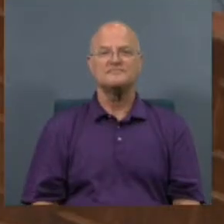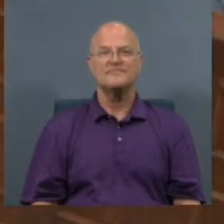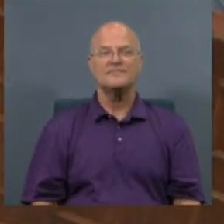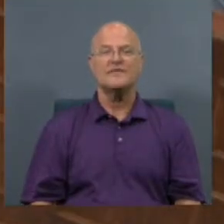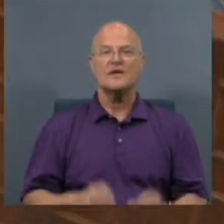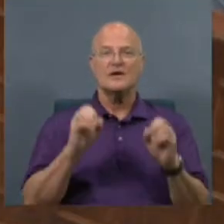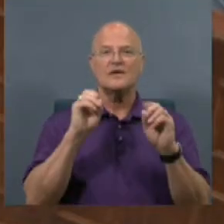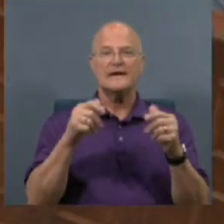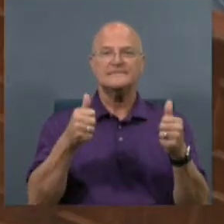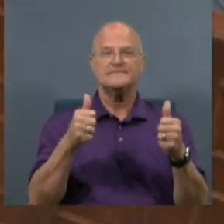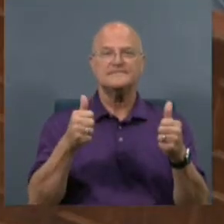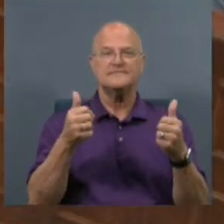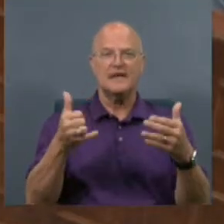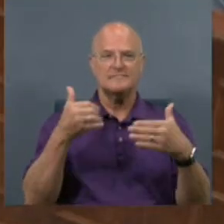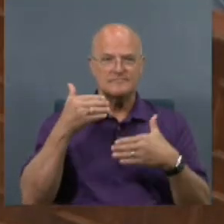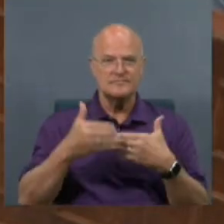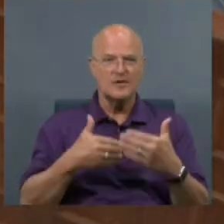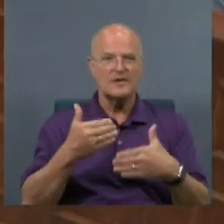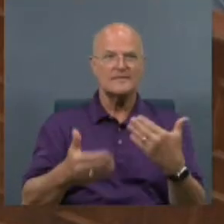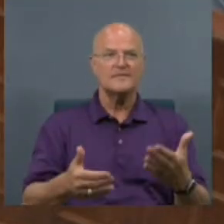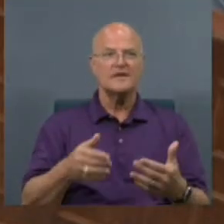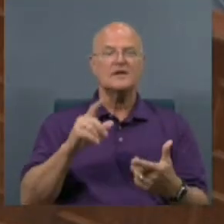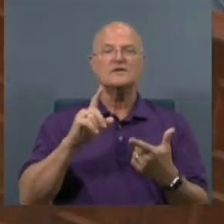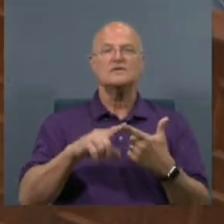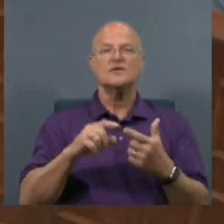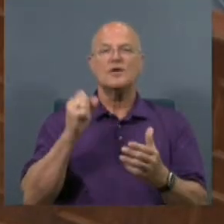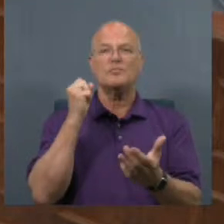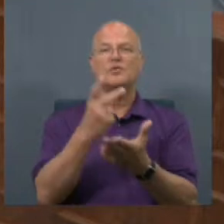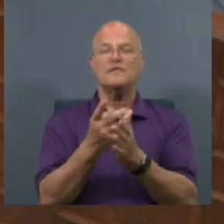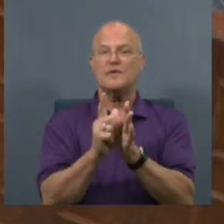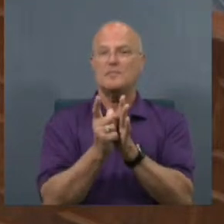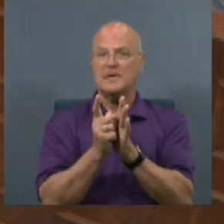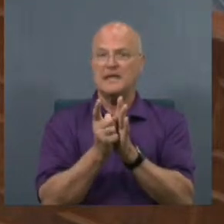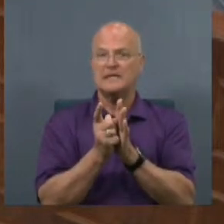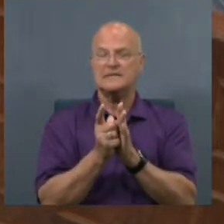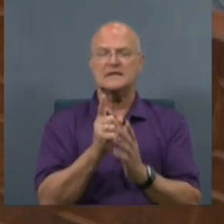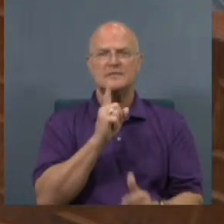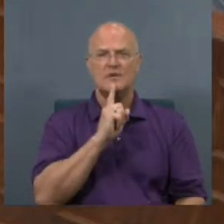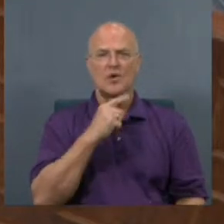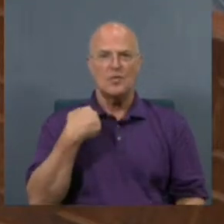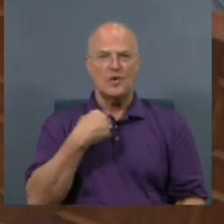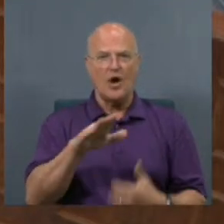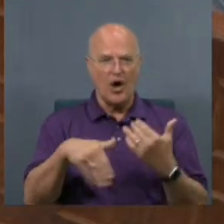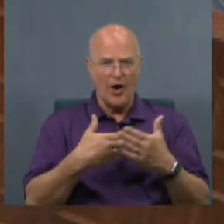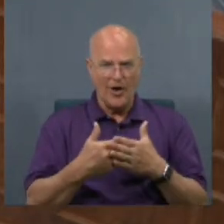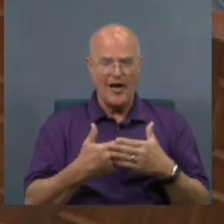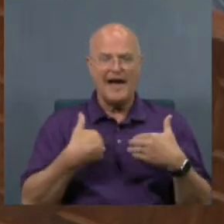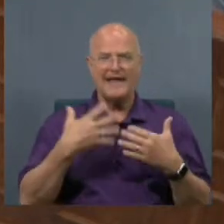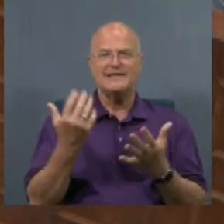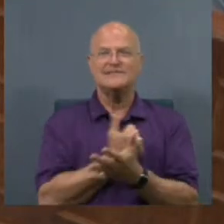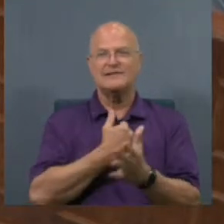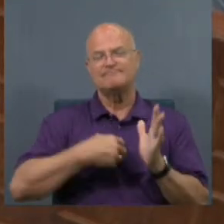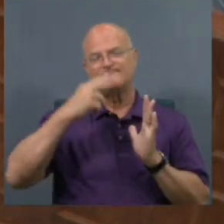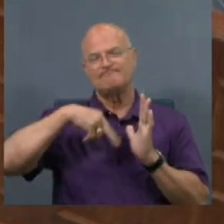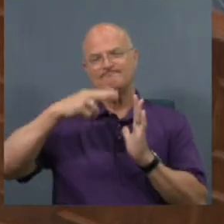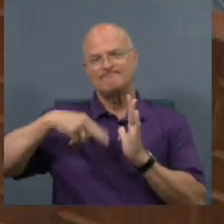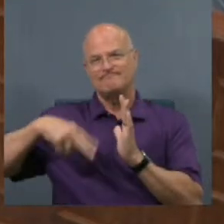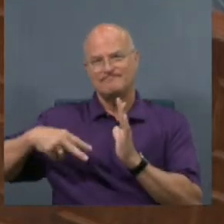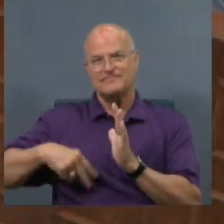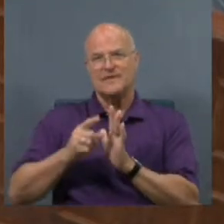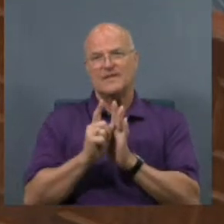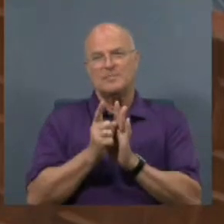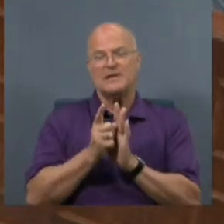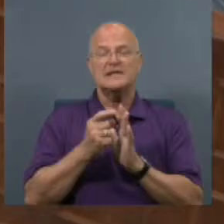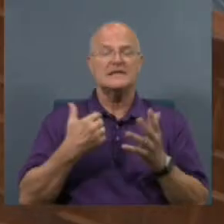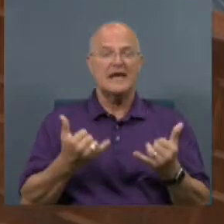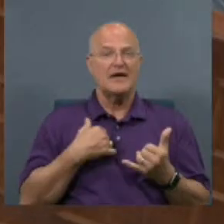All right, excellent. Moving right along here to the approval of the minutes. I'm certain we all got to review the minutes, and I would love to